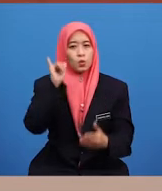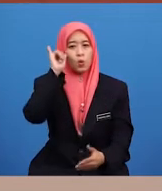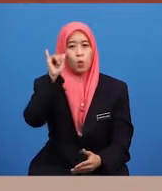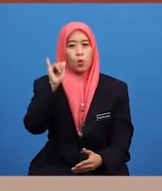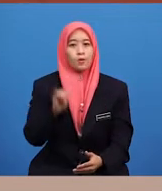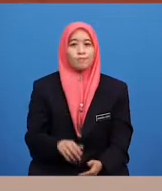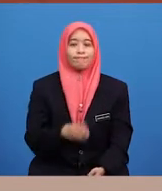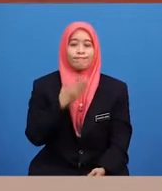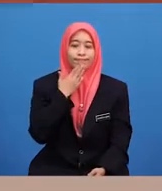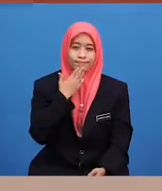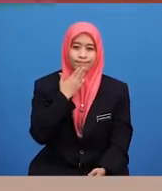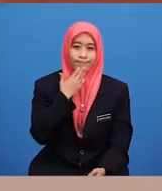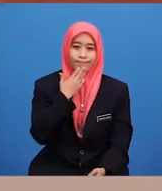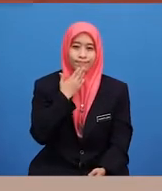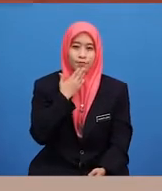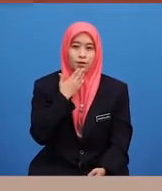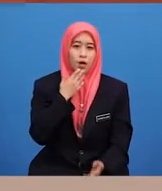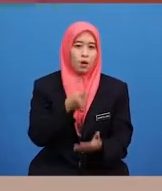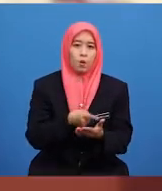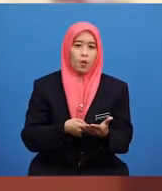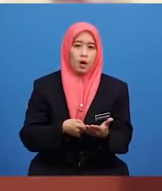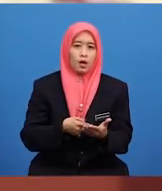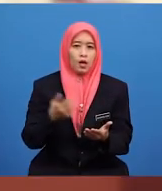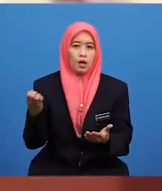What else did we learn today?